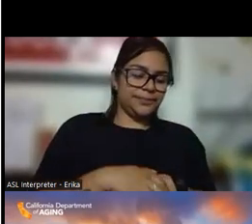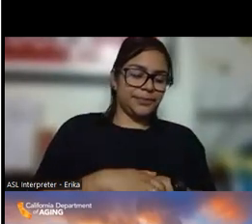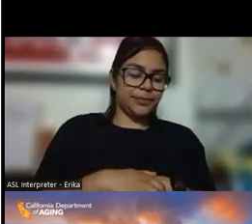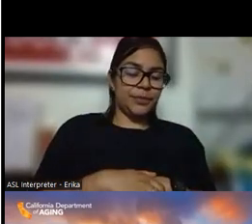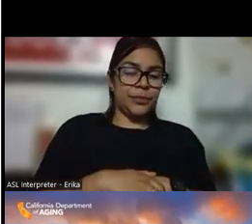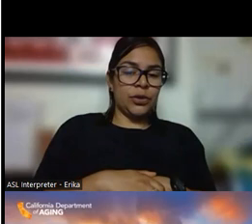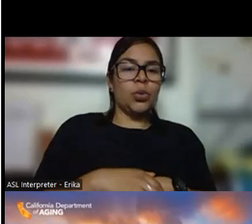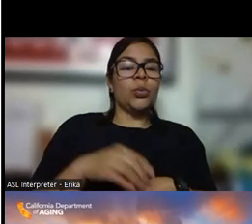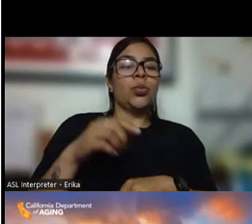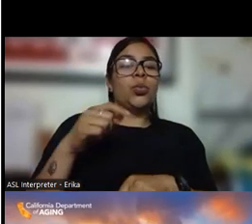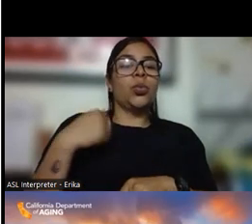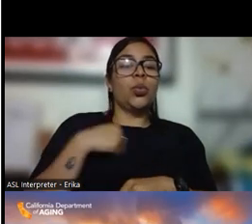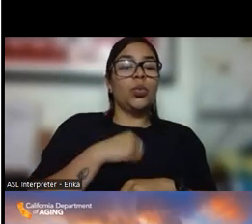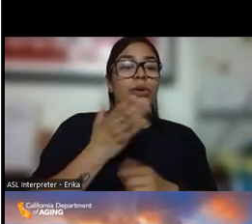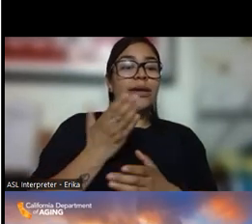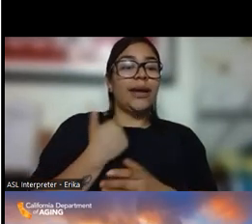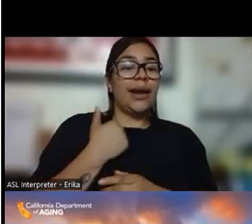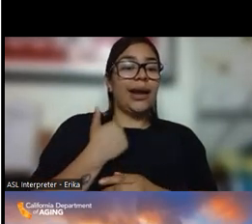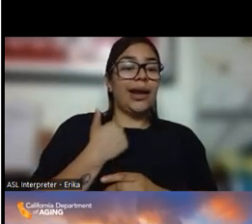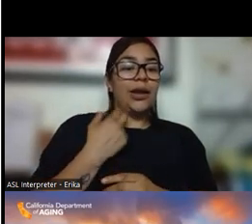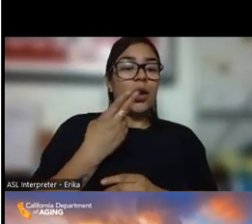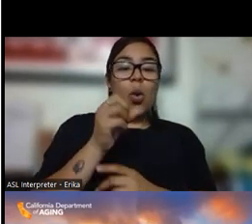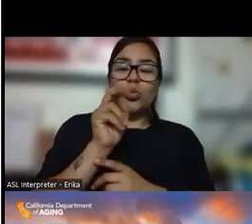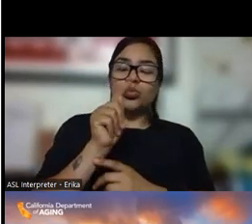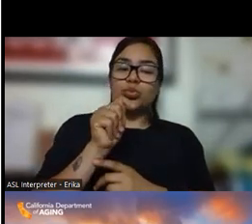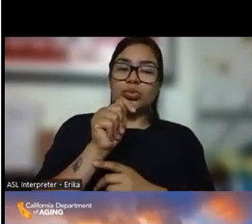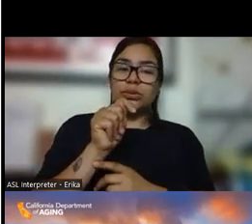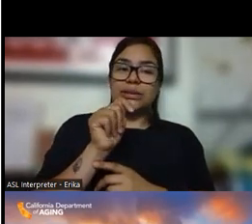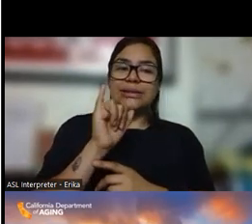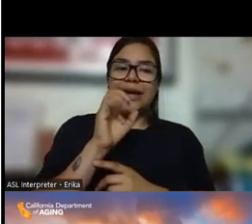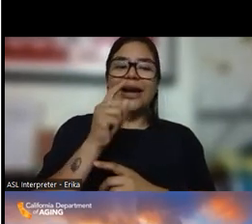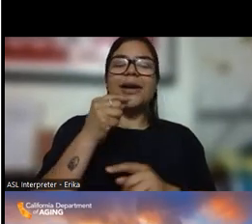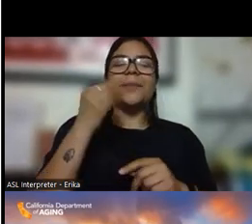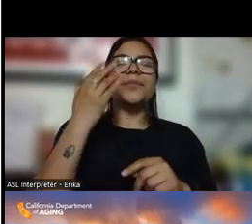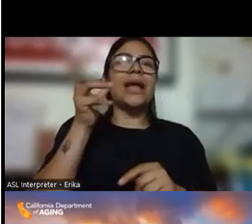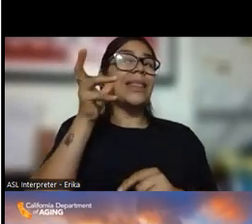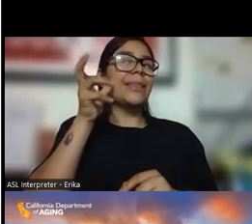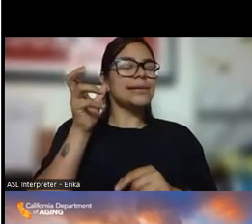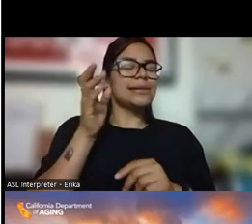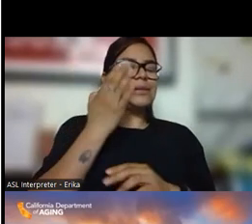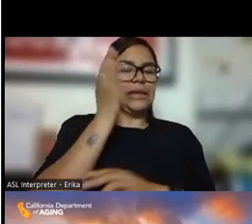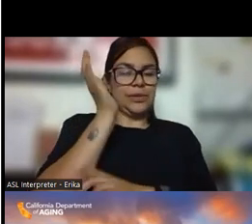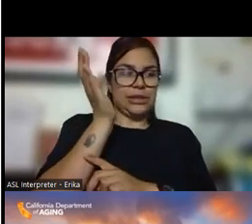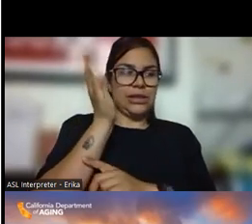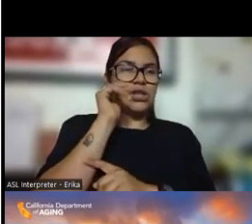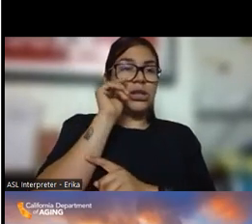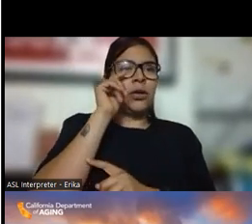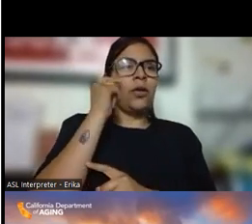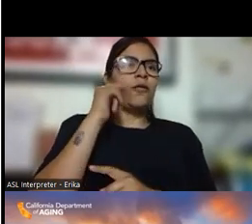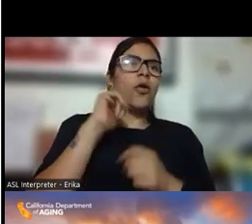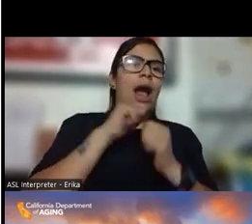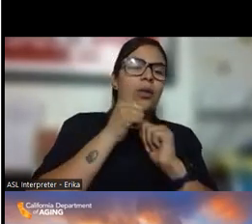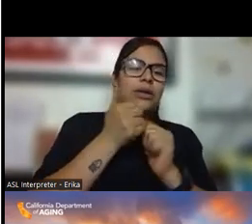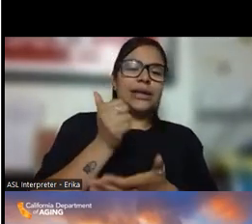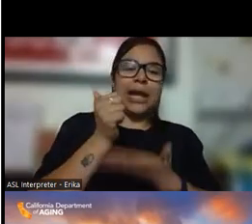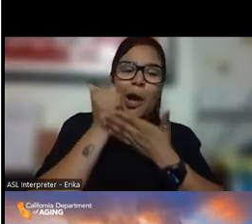listening session with those interested in the applications earlier this year. And we heard from folks how we